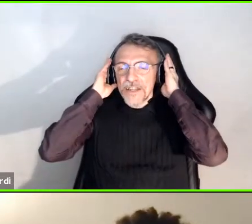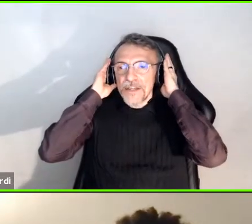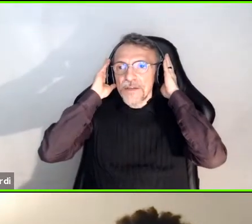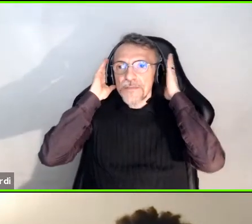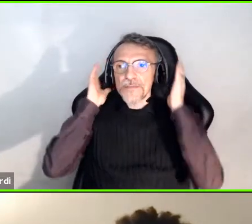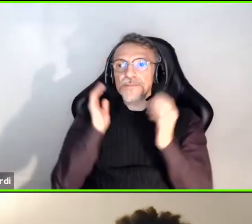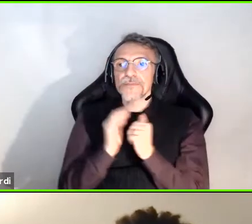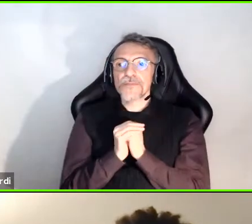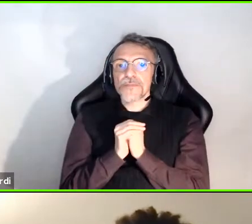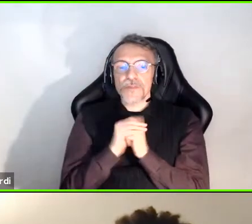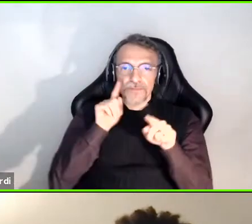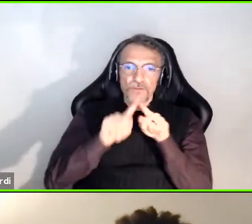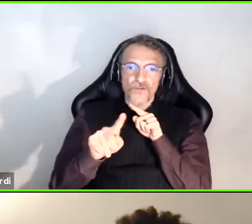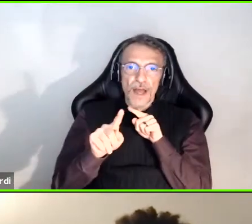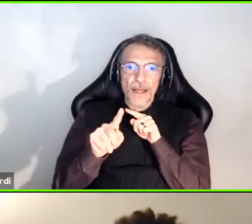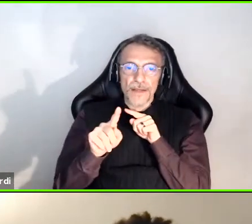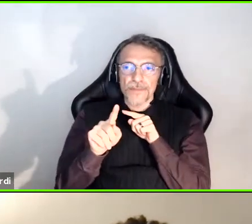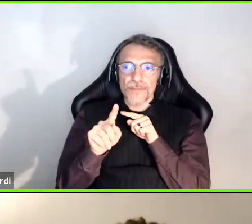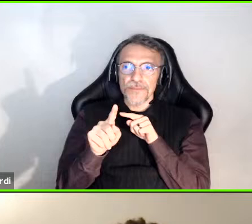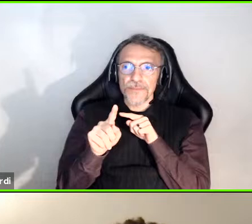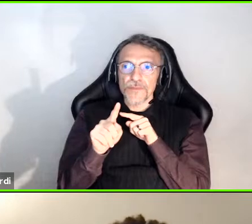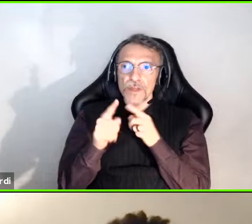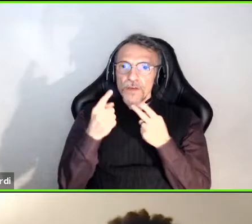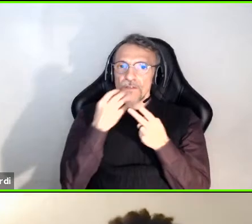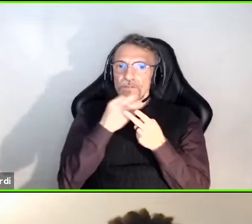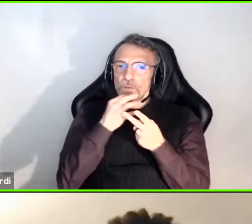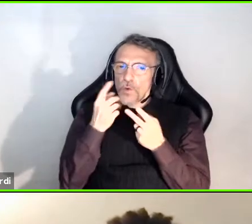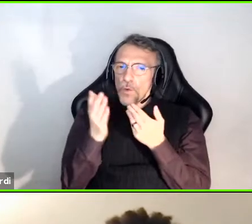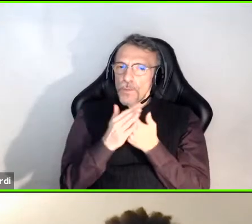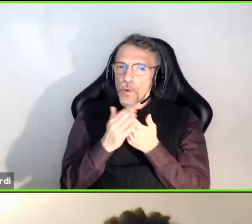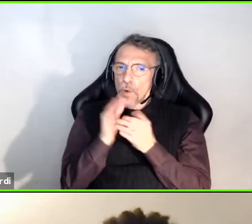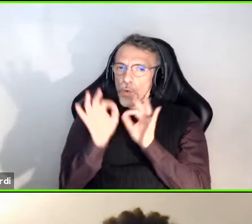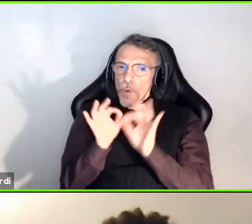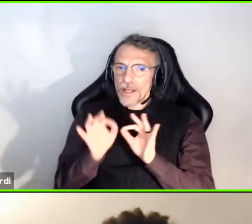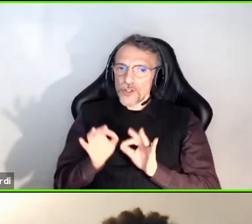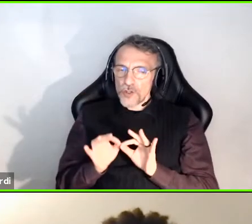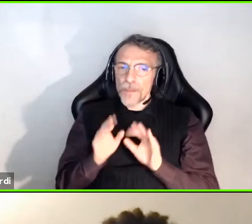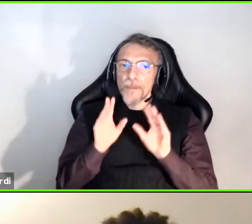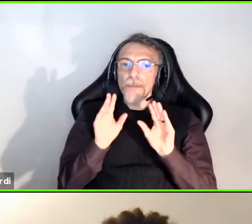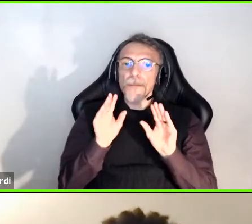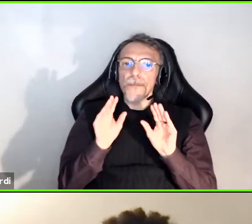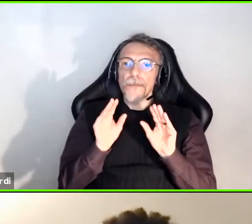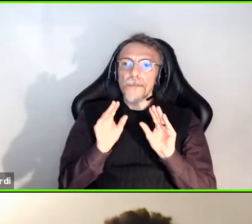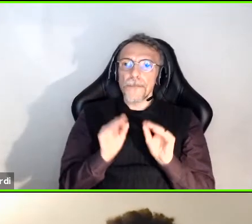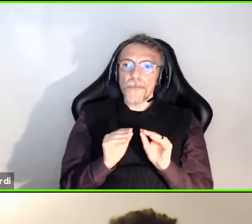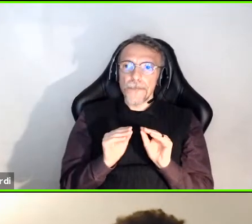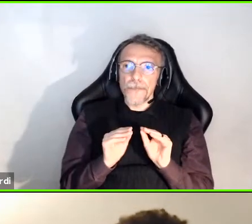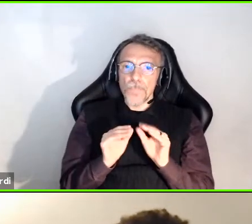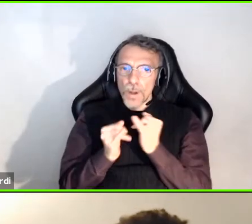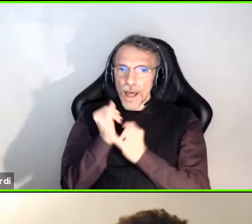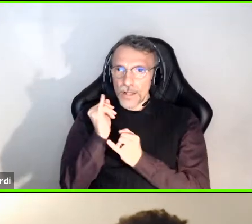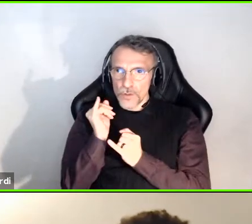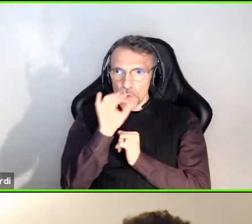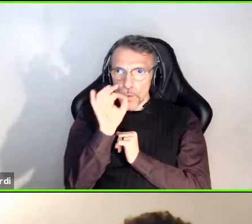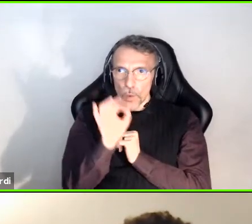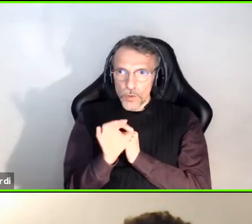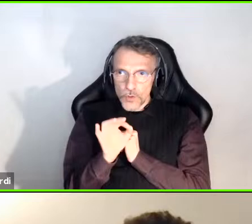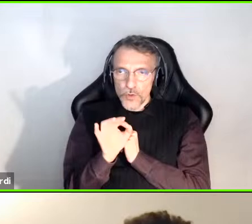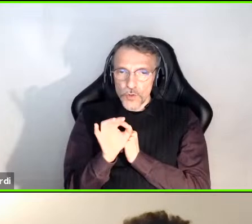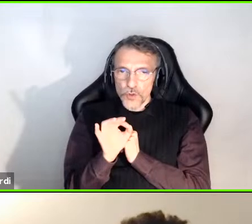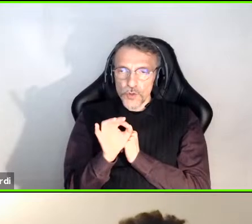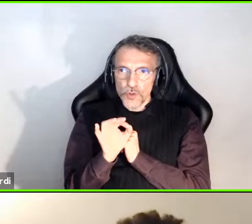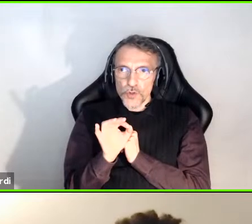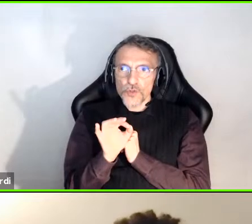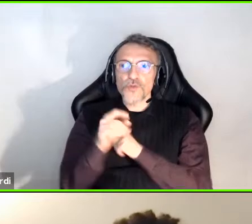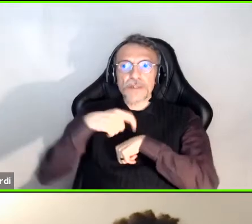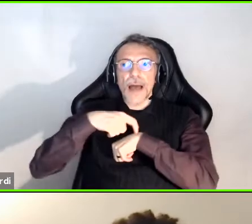So I'm just trying to see, there are still a few more questions, but maybe I'll just pose one last question because we